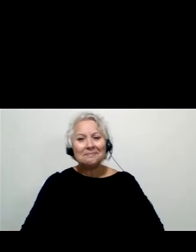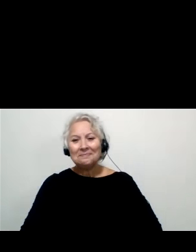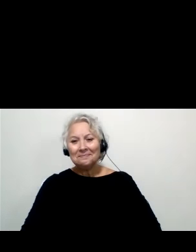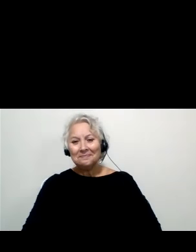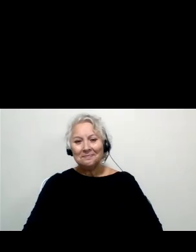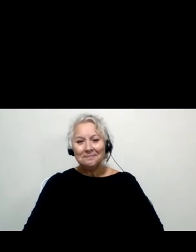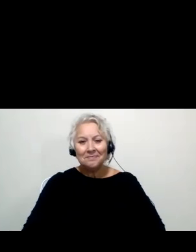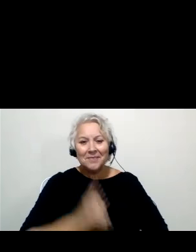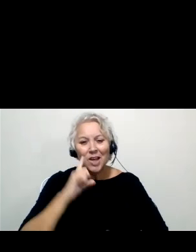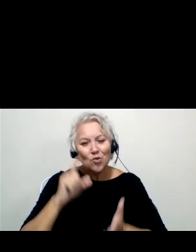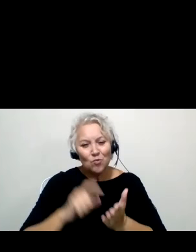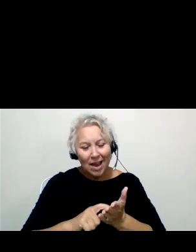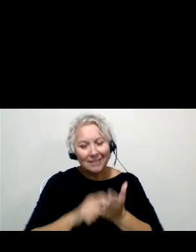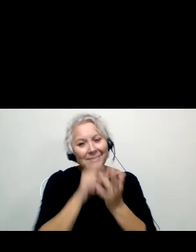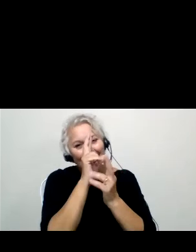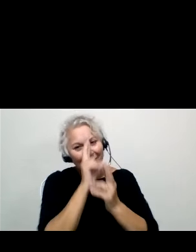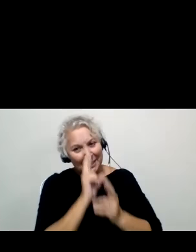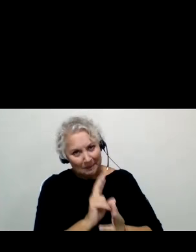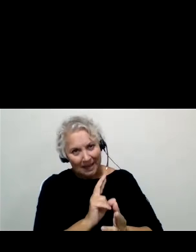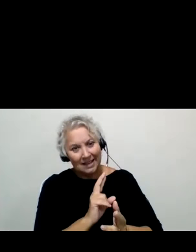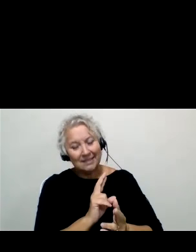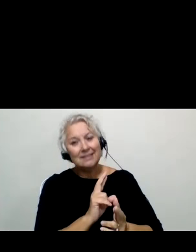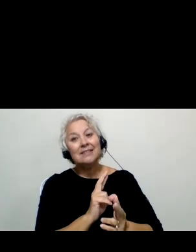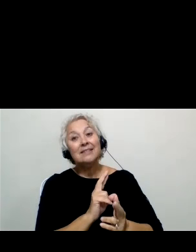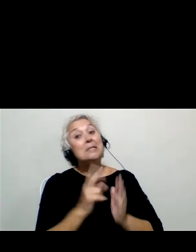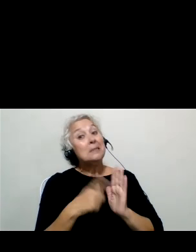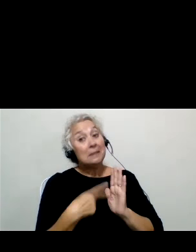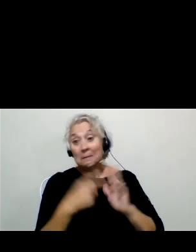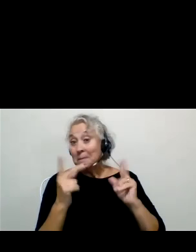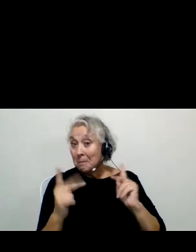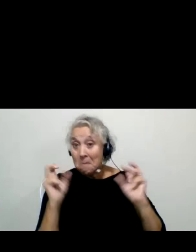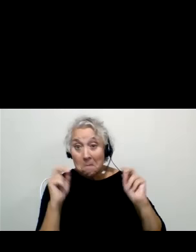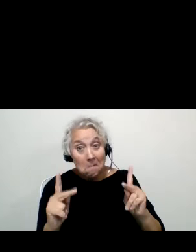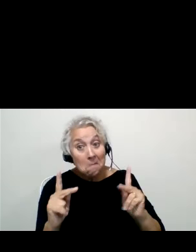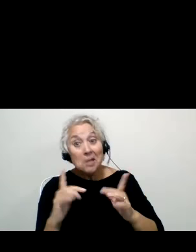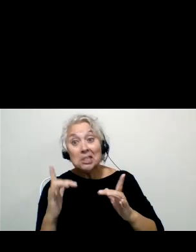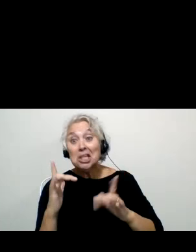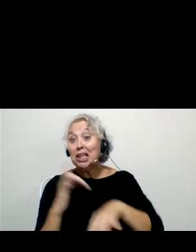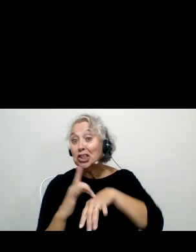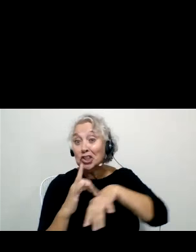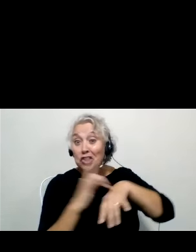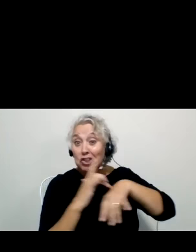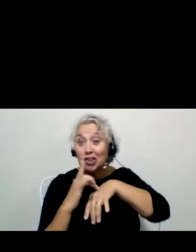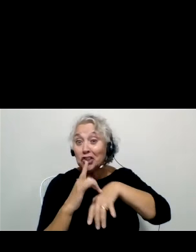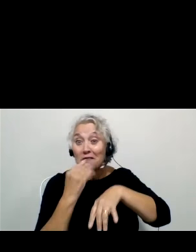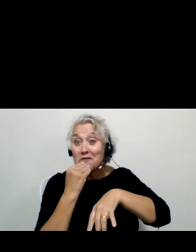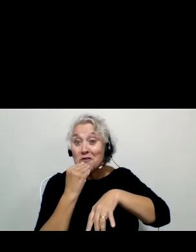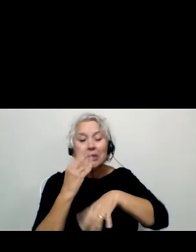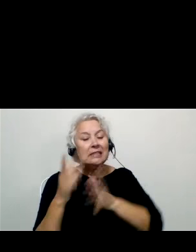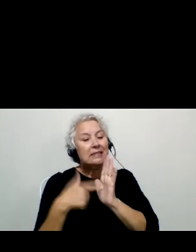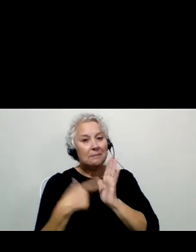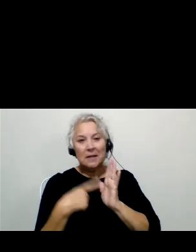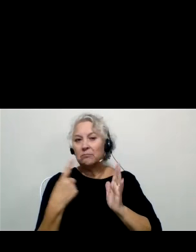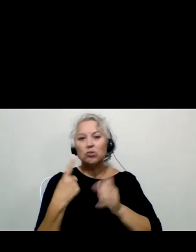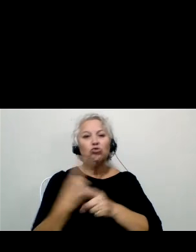it recognizes and respects that sometimes people are okay with food touching and sometimes aren't. And then it also comes with just a